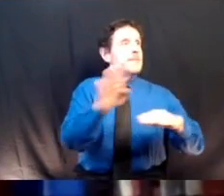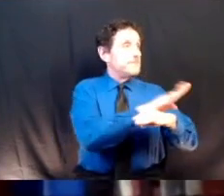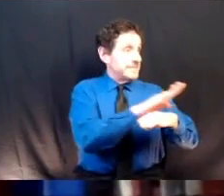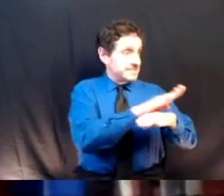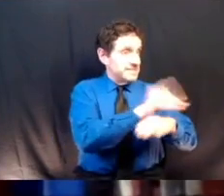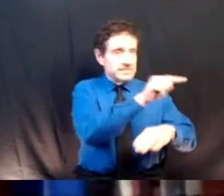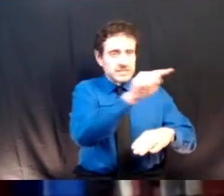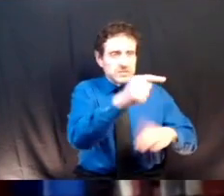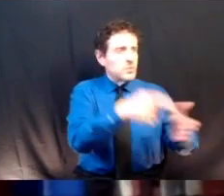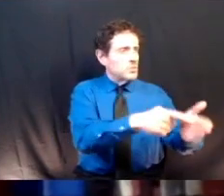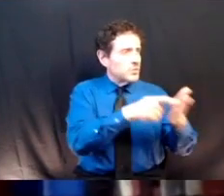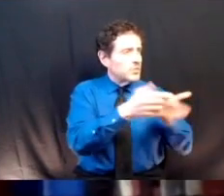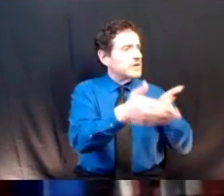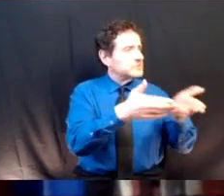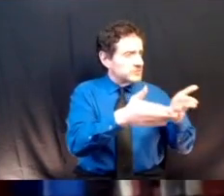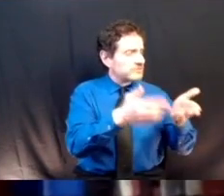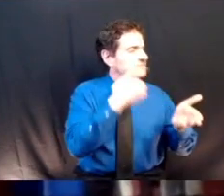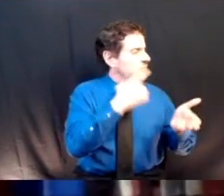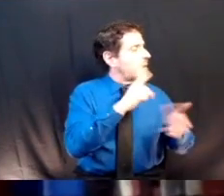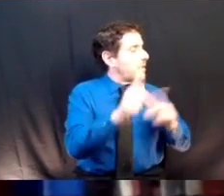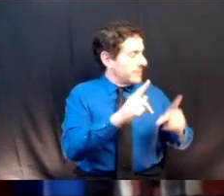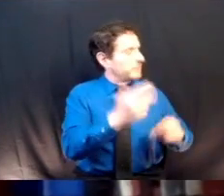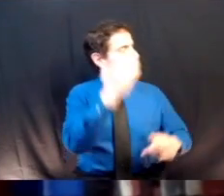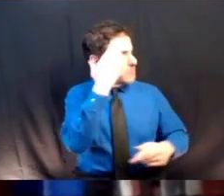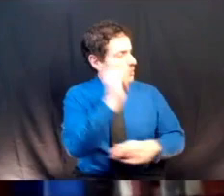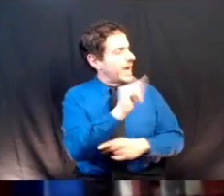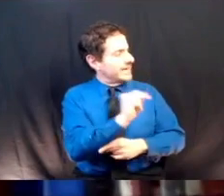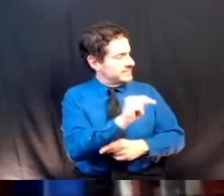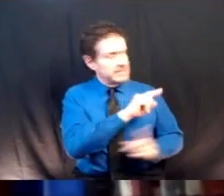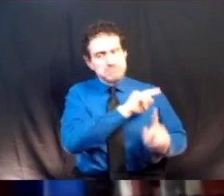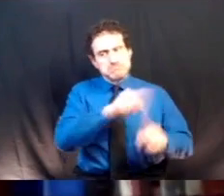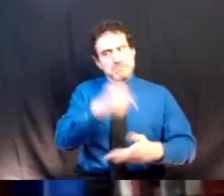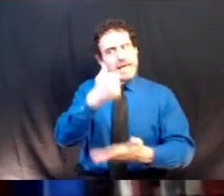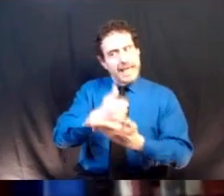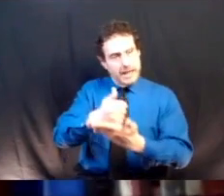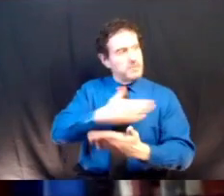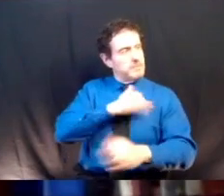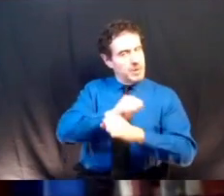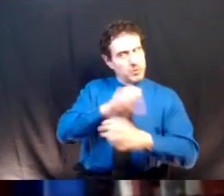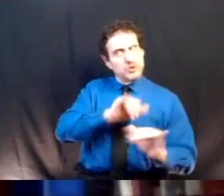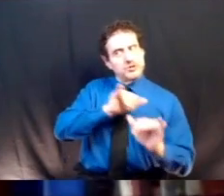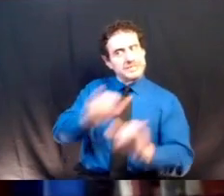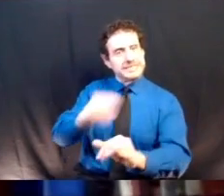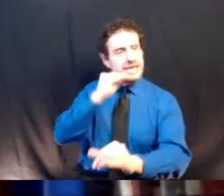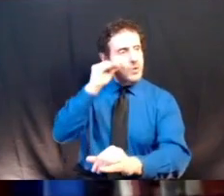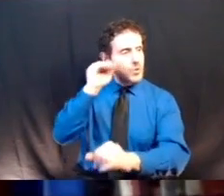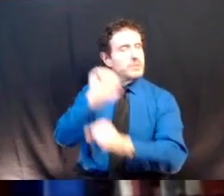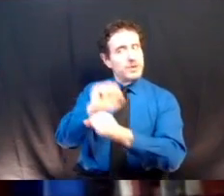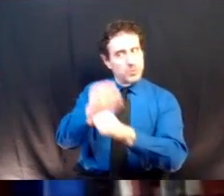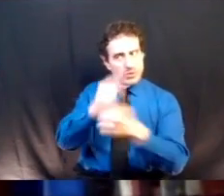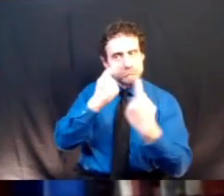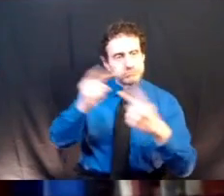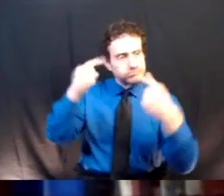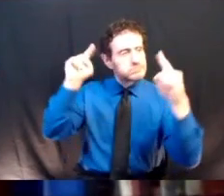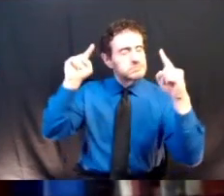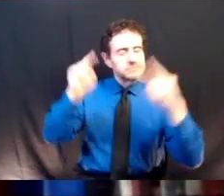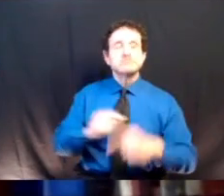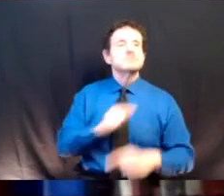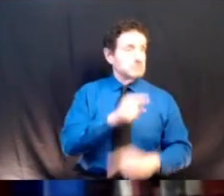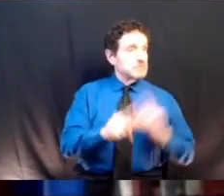could provide if they obtain the right kind of uh, courses and